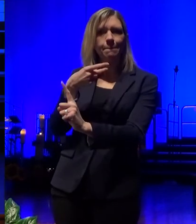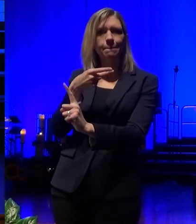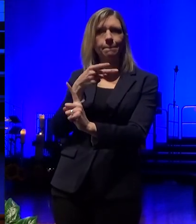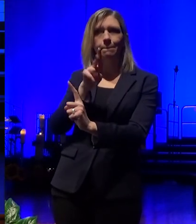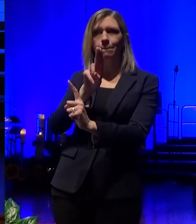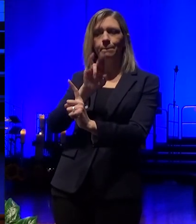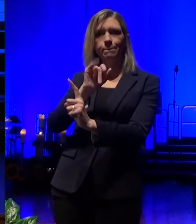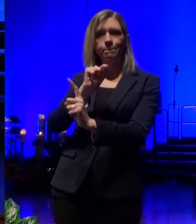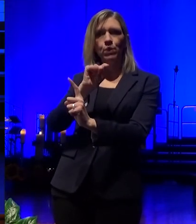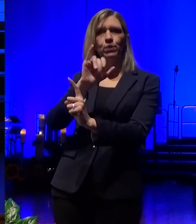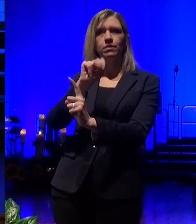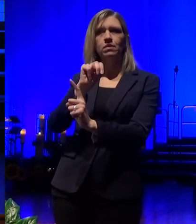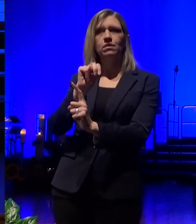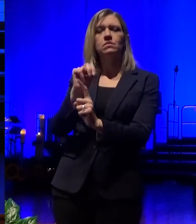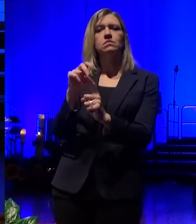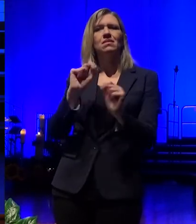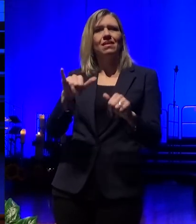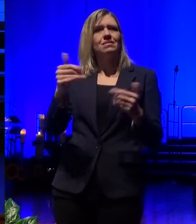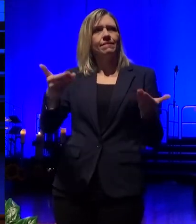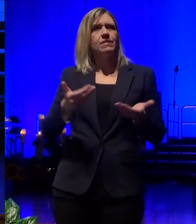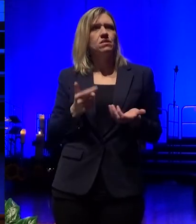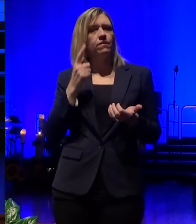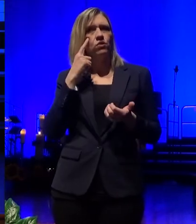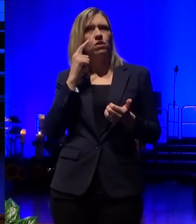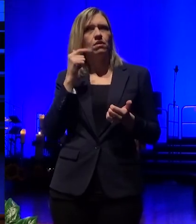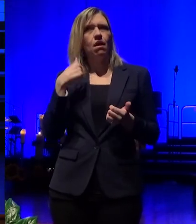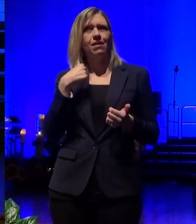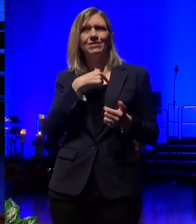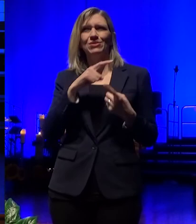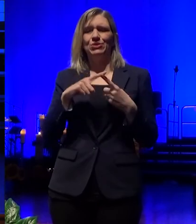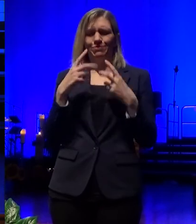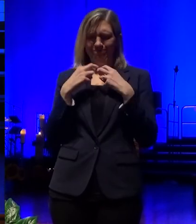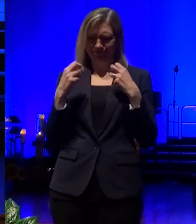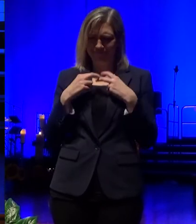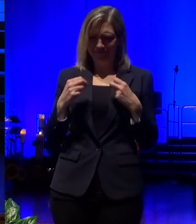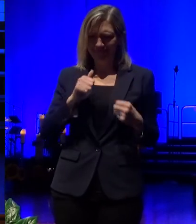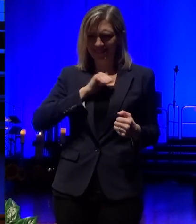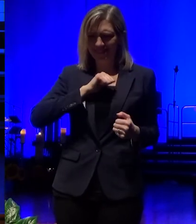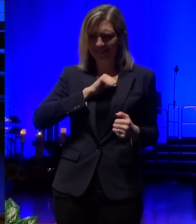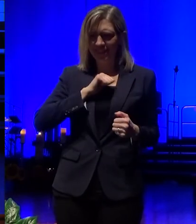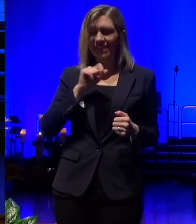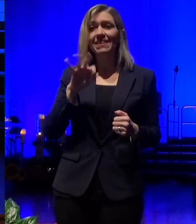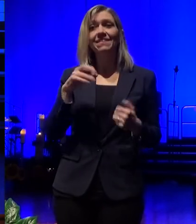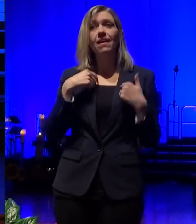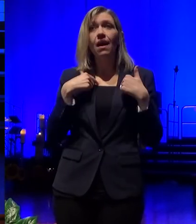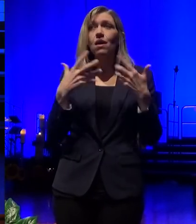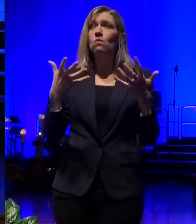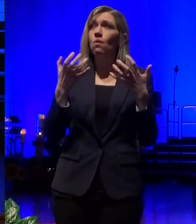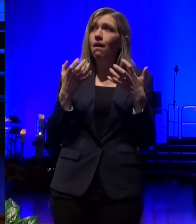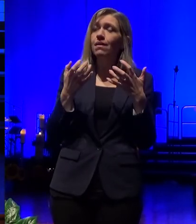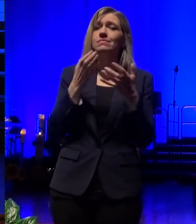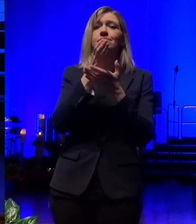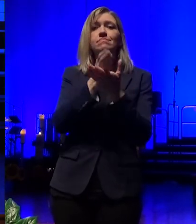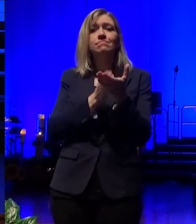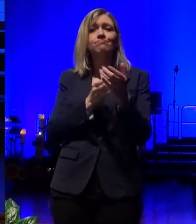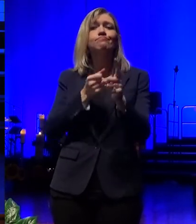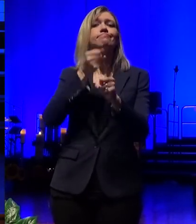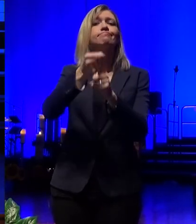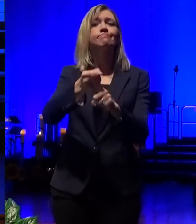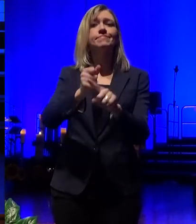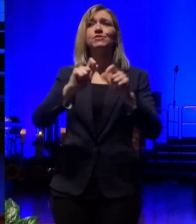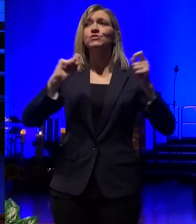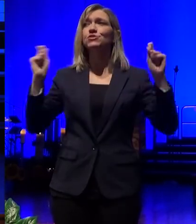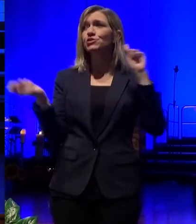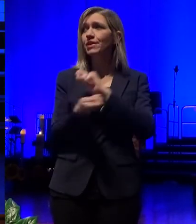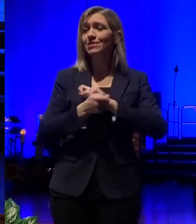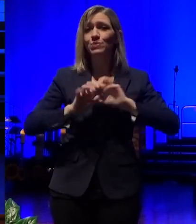is an invitation for all of us to look at ourselves. To say that if I want to be a part of changing